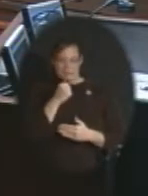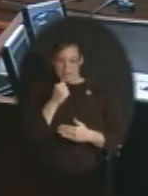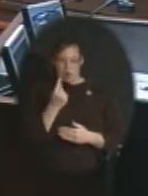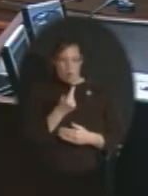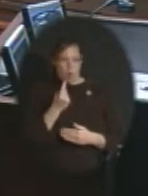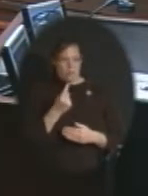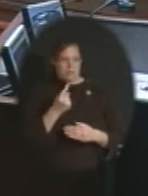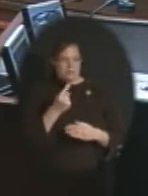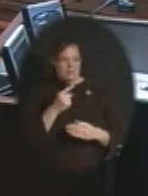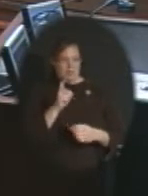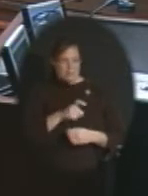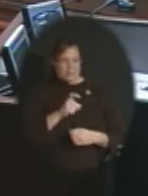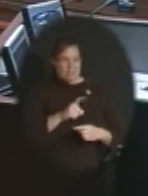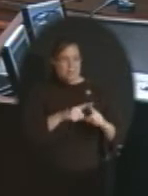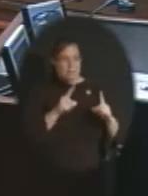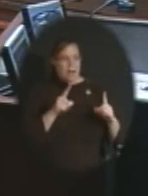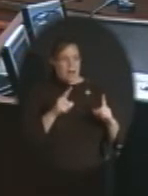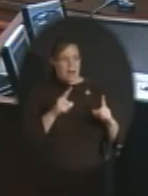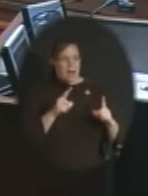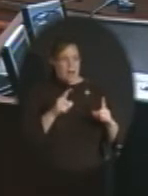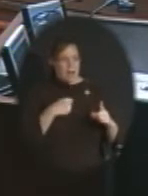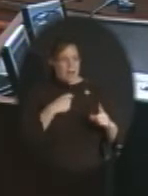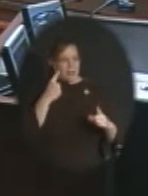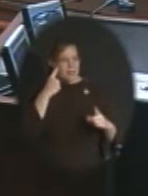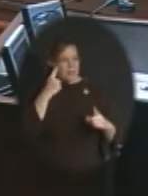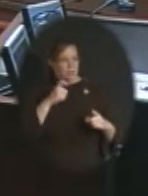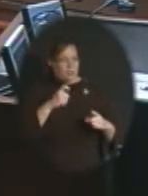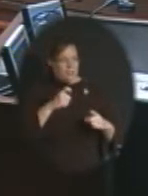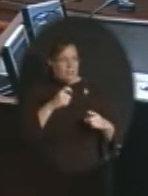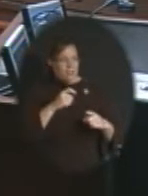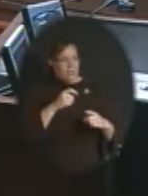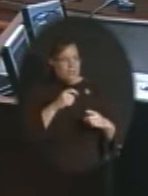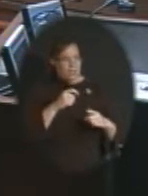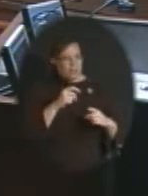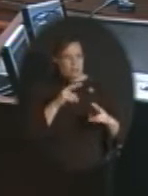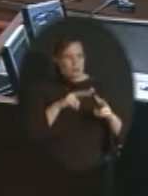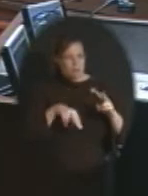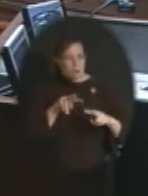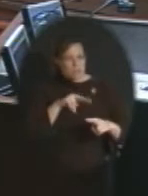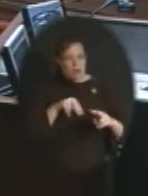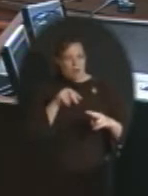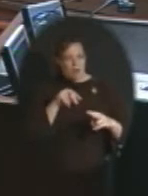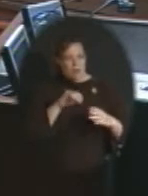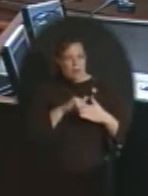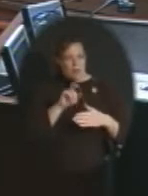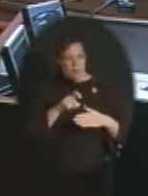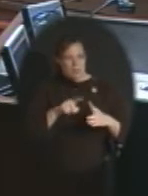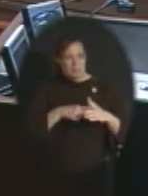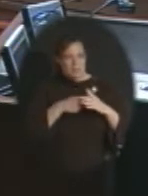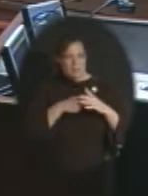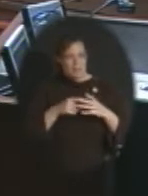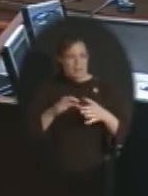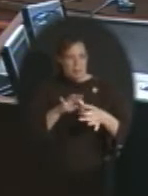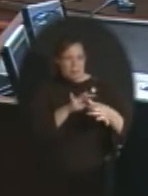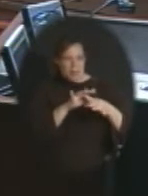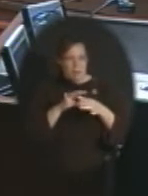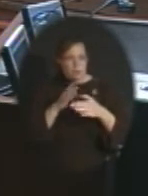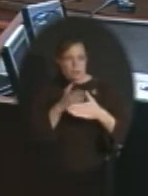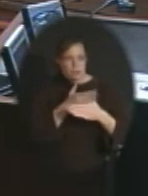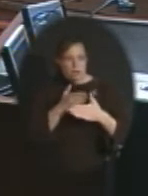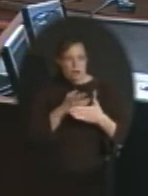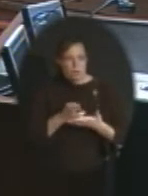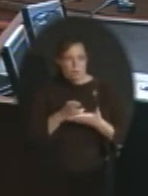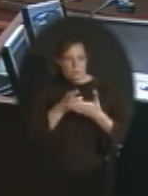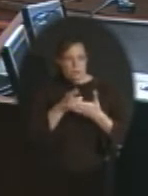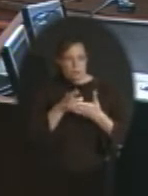been a necessity, but I definitely think we need on our radar that we need to begin collaborating, sharing resources